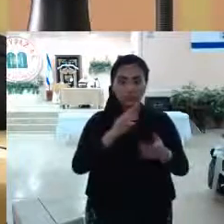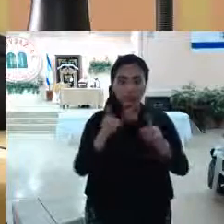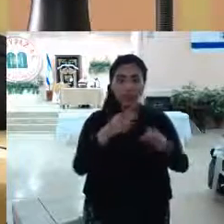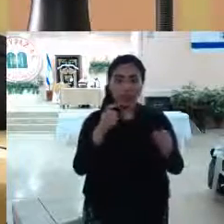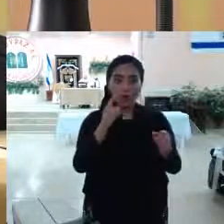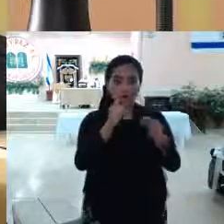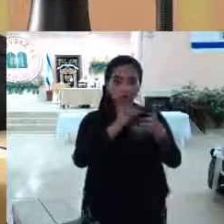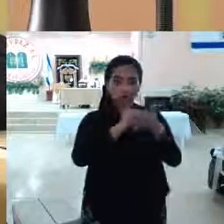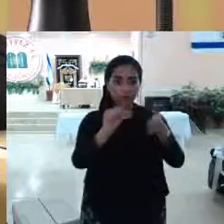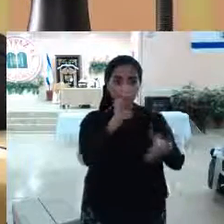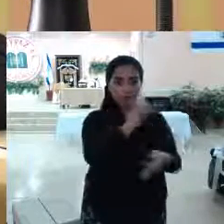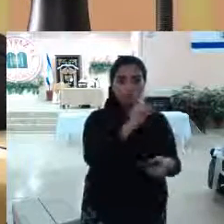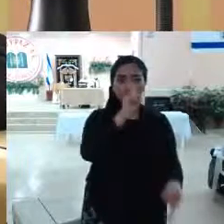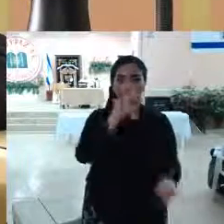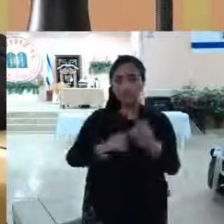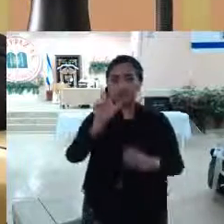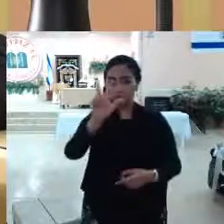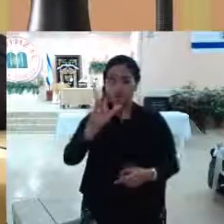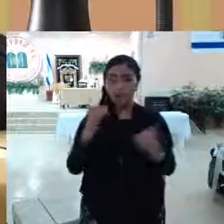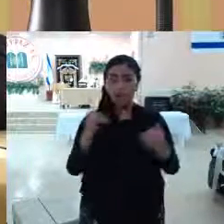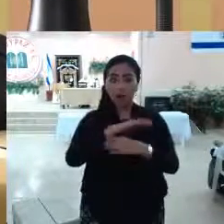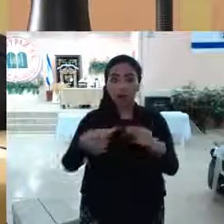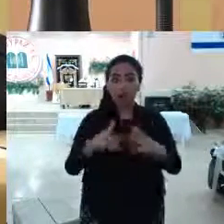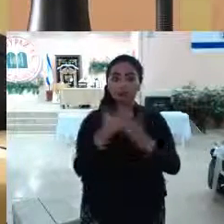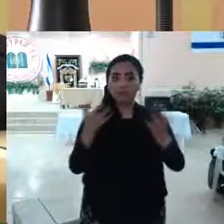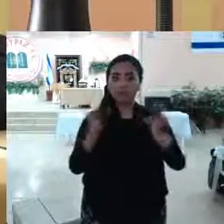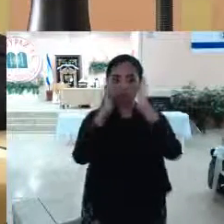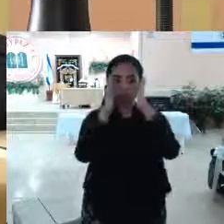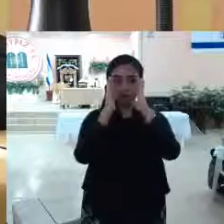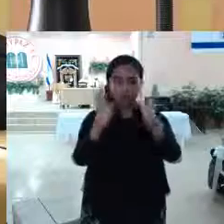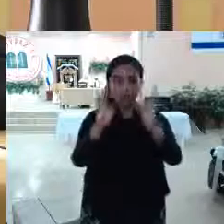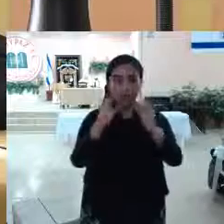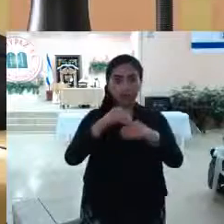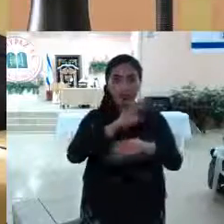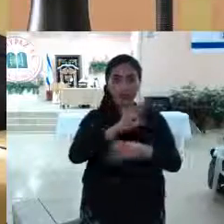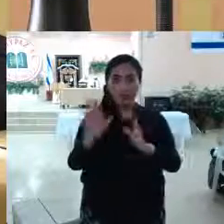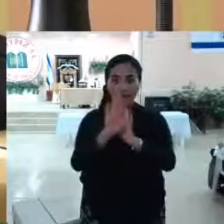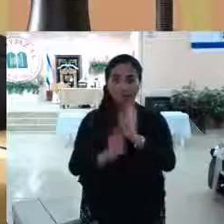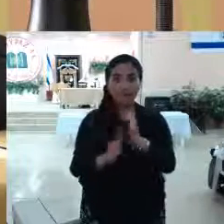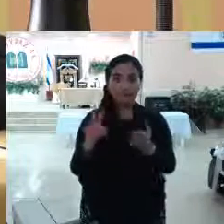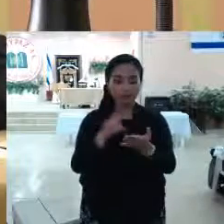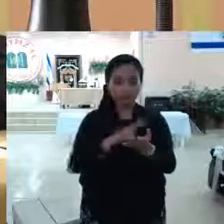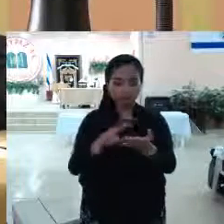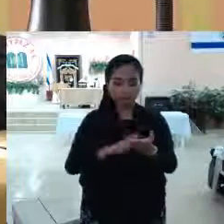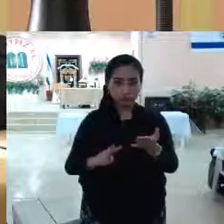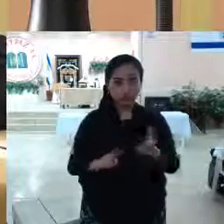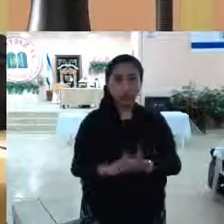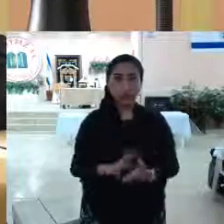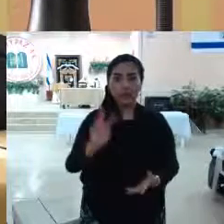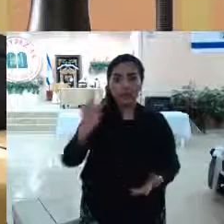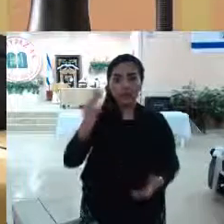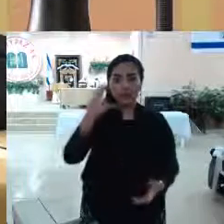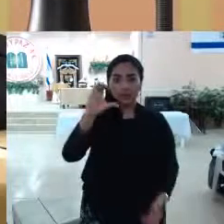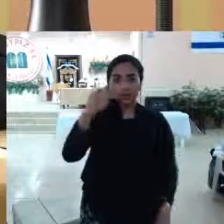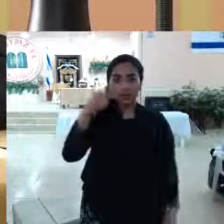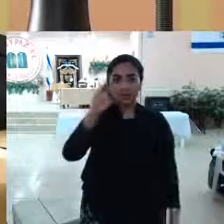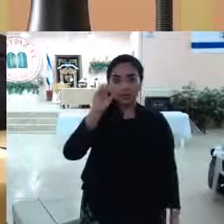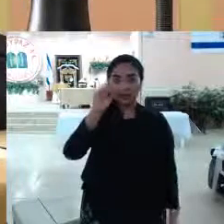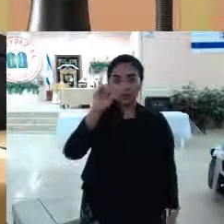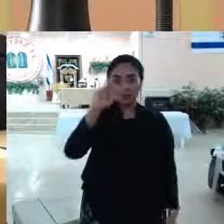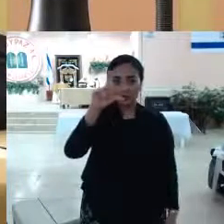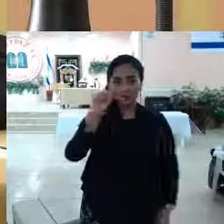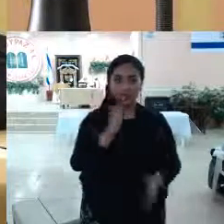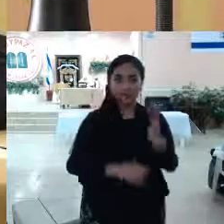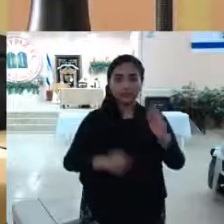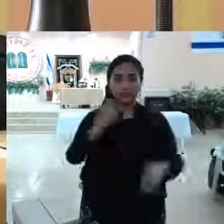1 al 3. we're going to read from verses 1 to 3. Todos bien Now, atentos en su all of you Tanaj, paying attention véanlo. in your Tanakh, Segunda de look at it. Crónicas, Second of capítulo Chronicles,